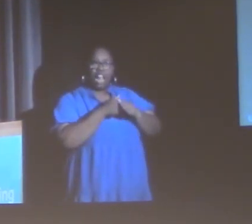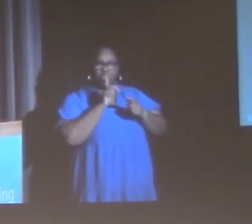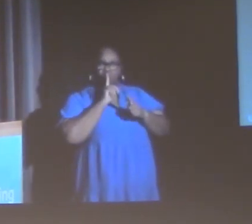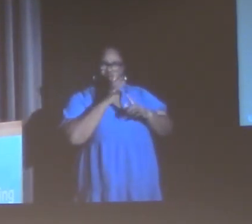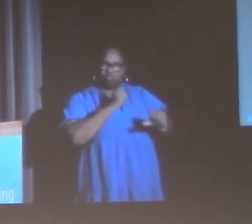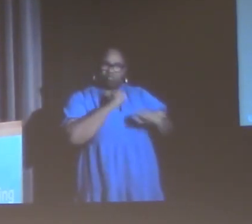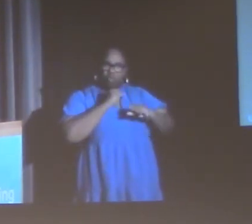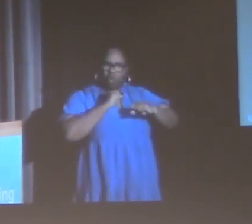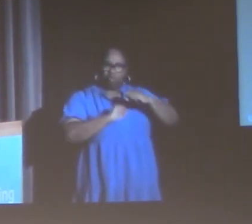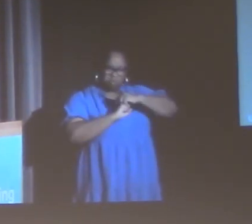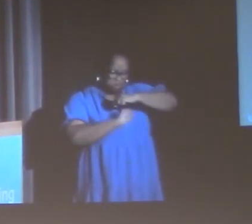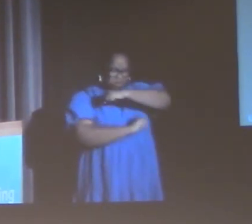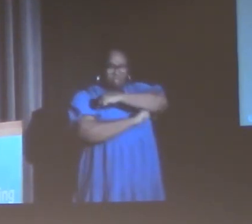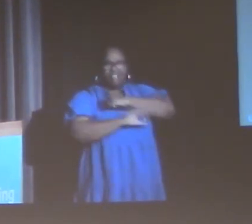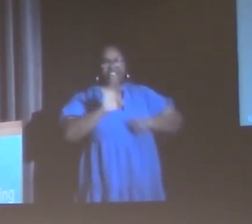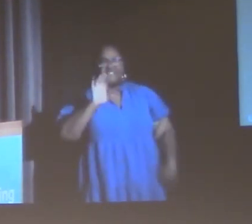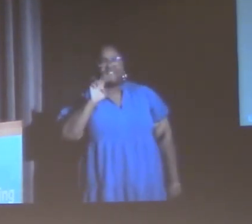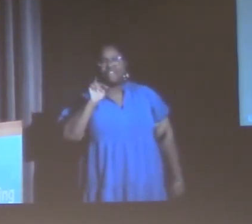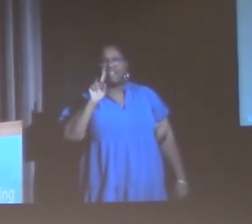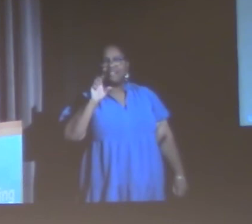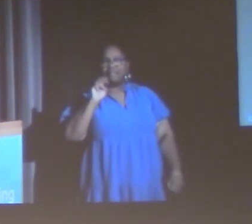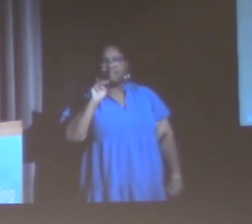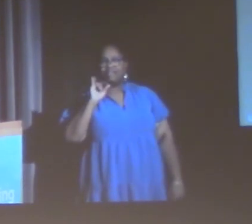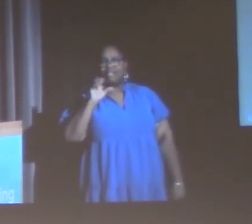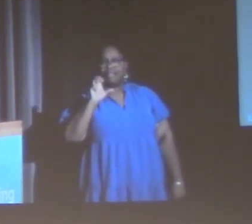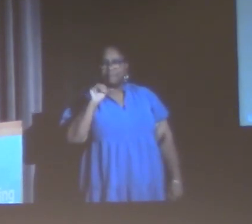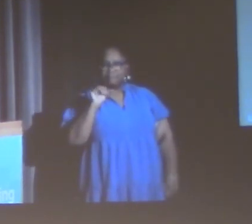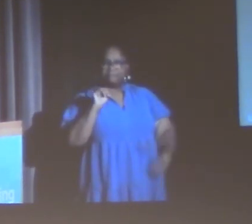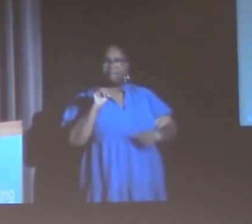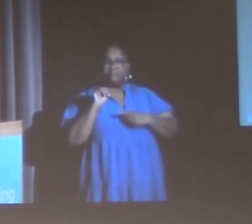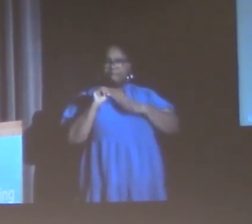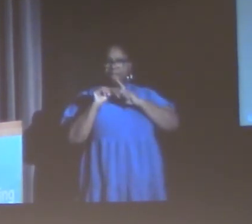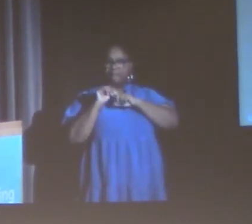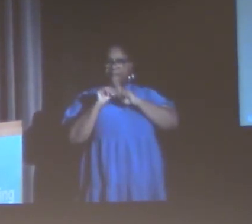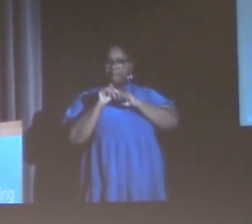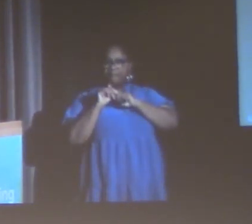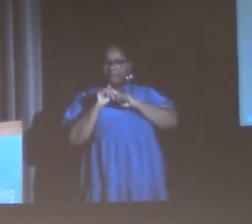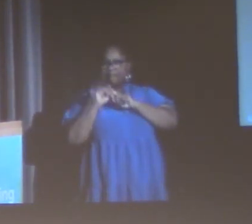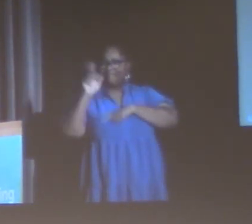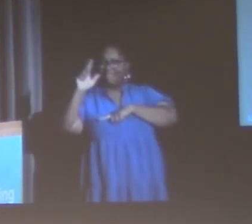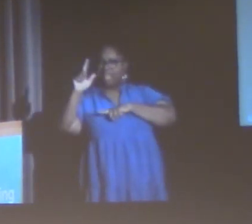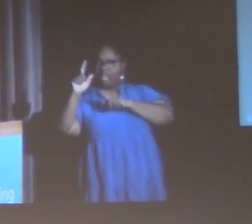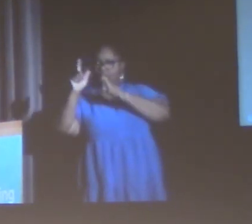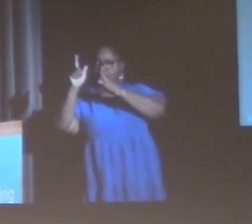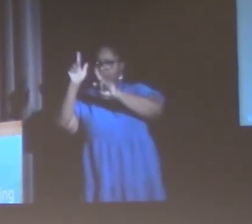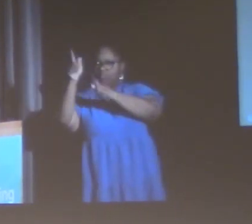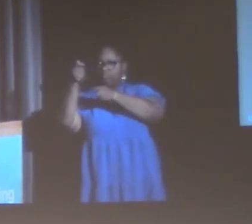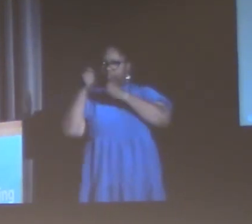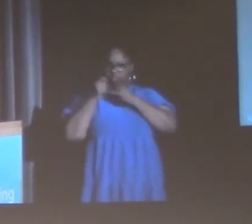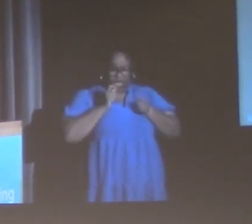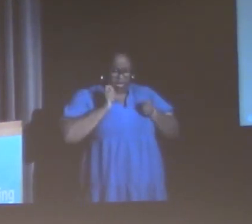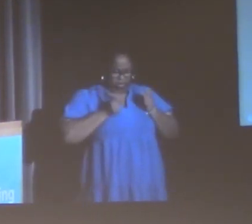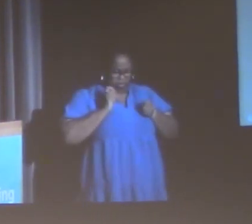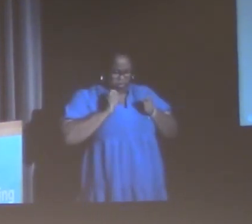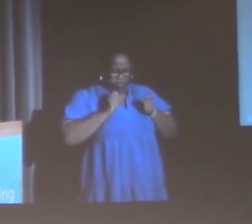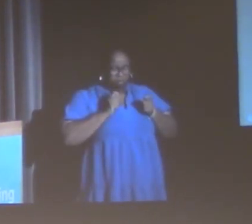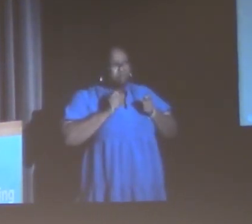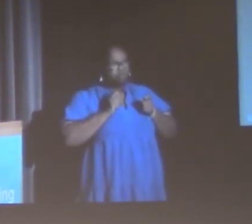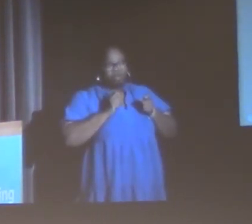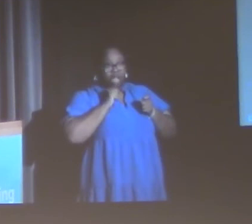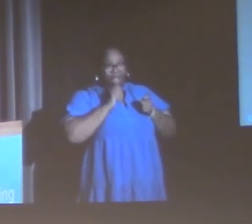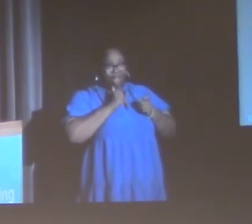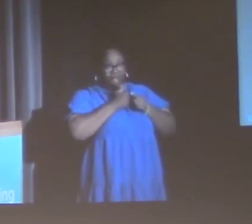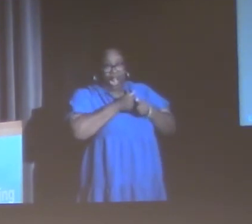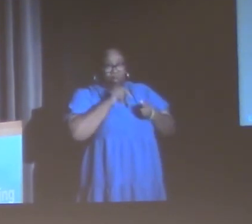of thinking about Islam or practicing Islam, you are the enemy. You have to be killed. And as